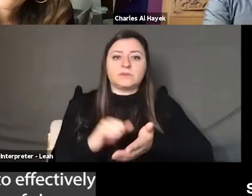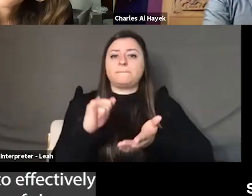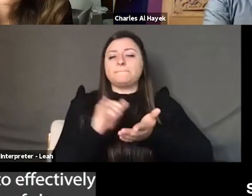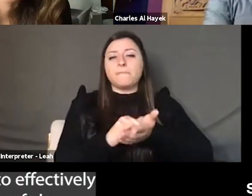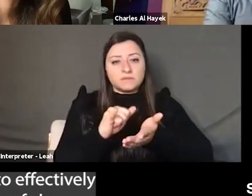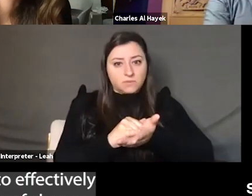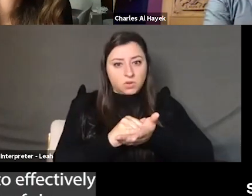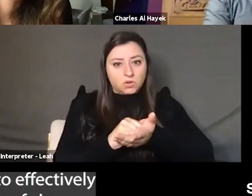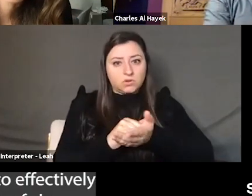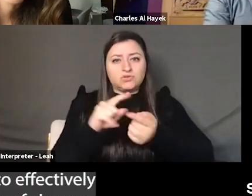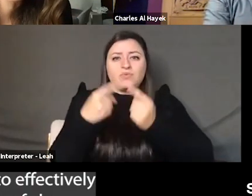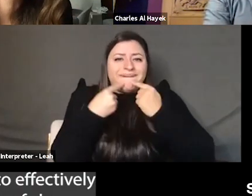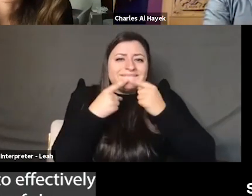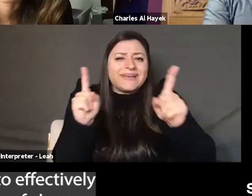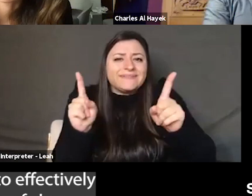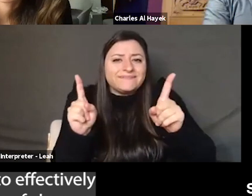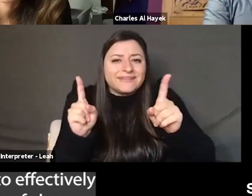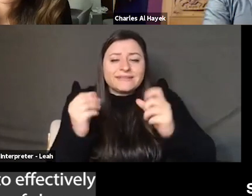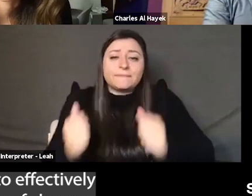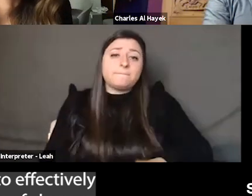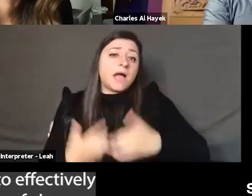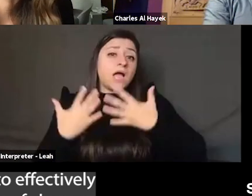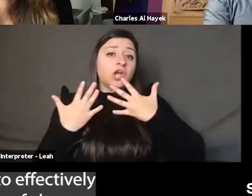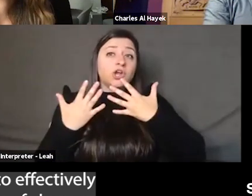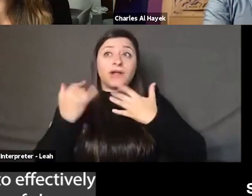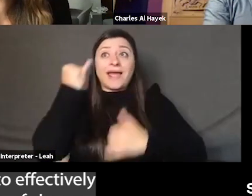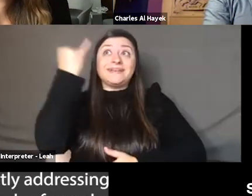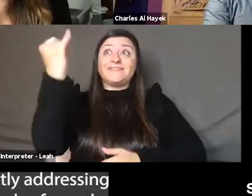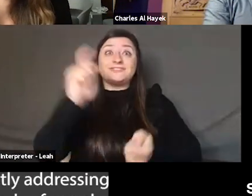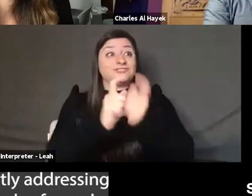It is impossible to effectively inspire the idea